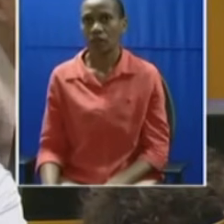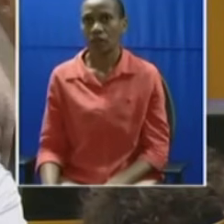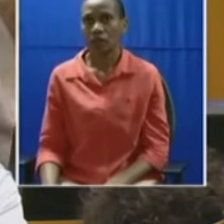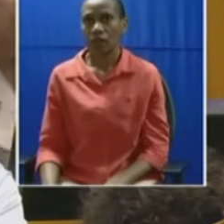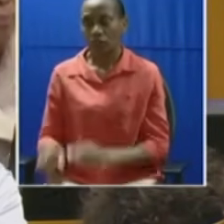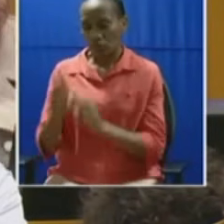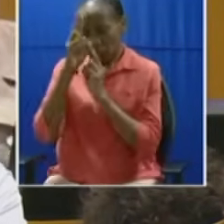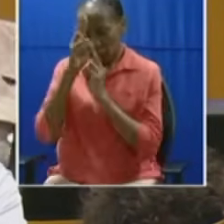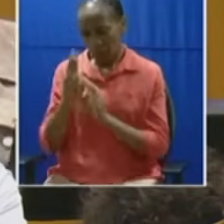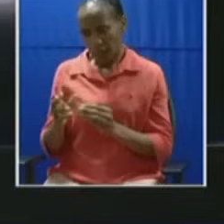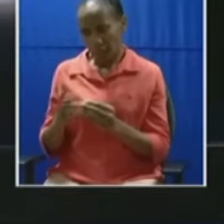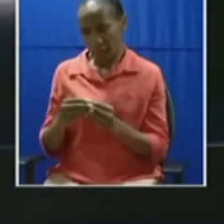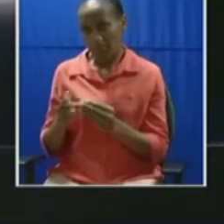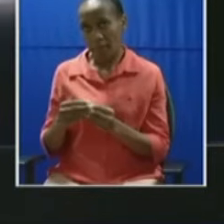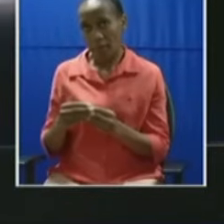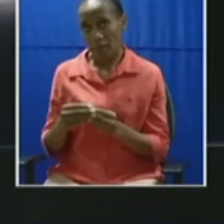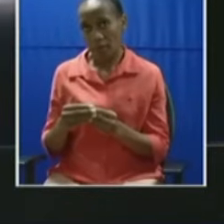Member,